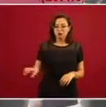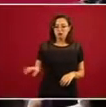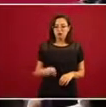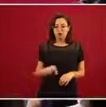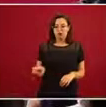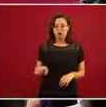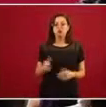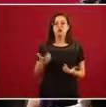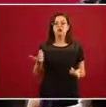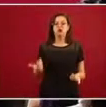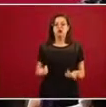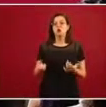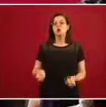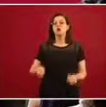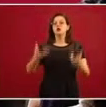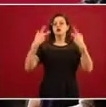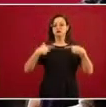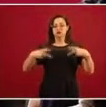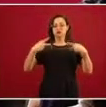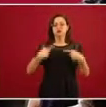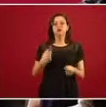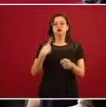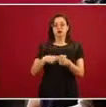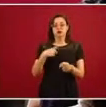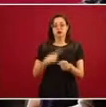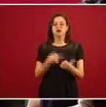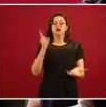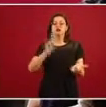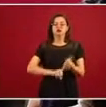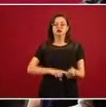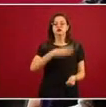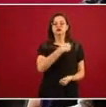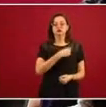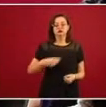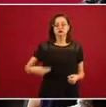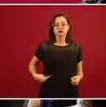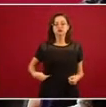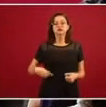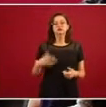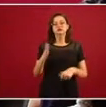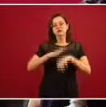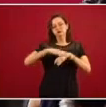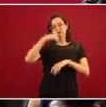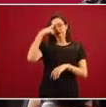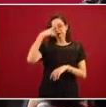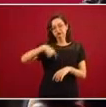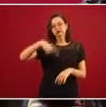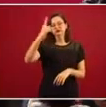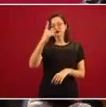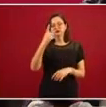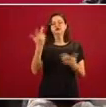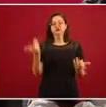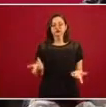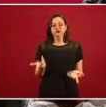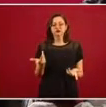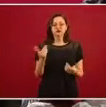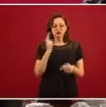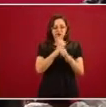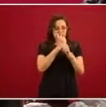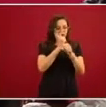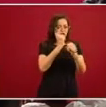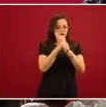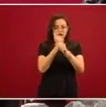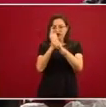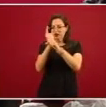go to specific municipalities and have the specific amount of confirmed cases, so it's just more user